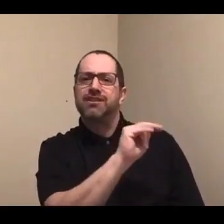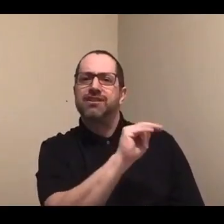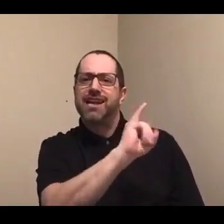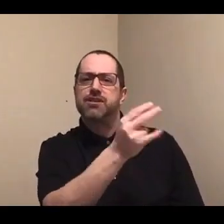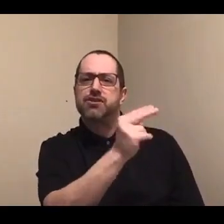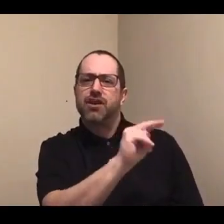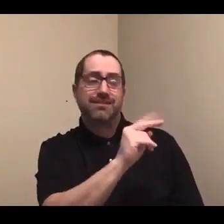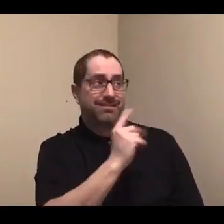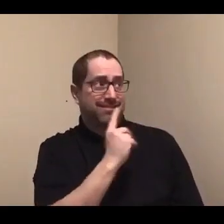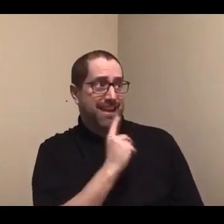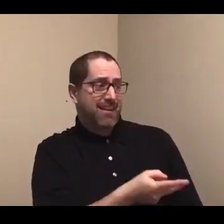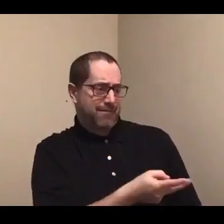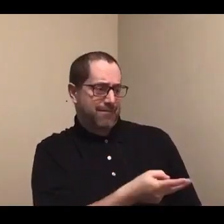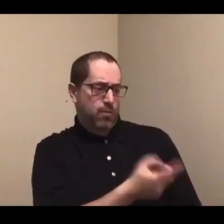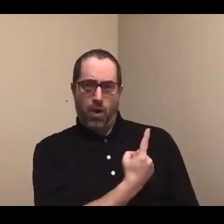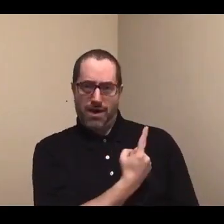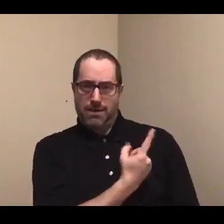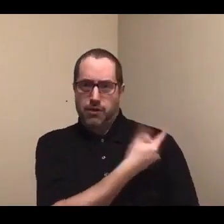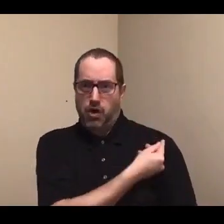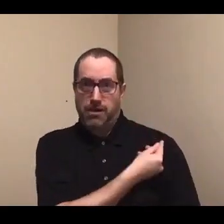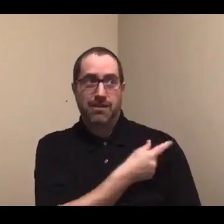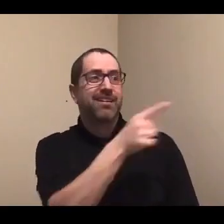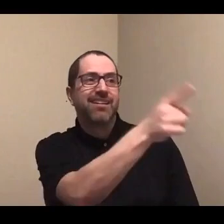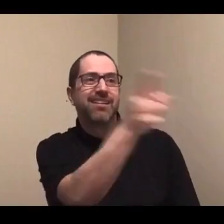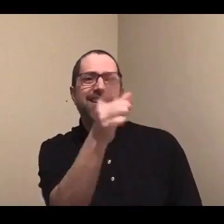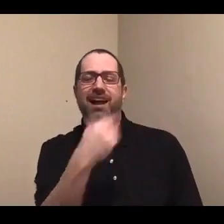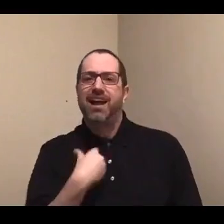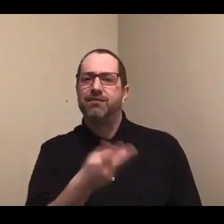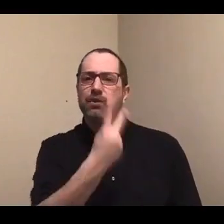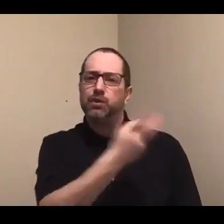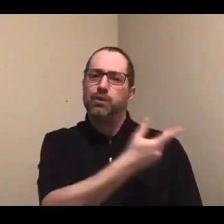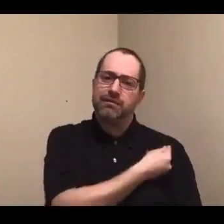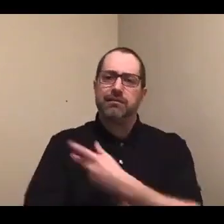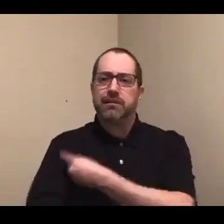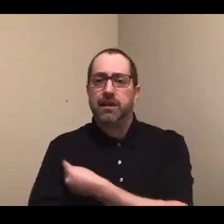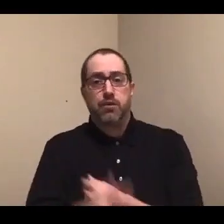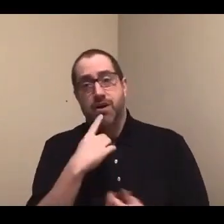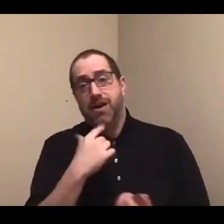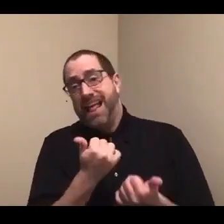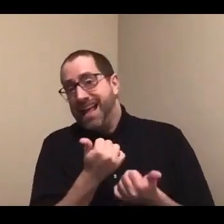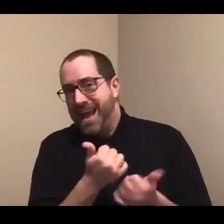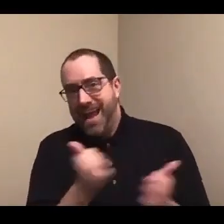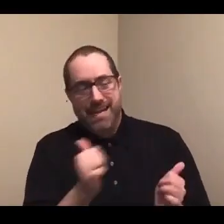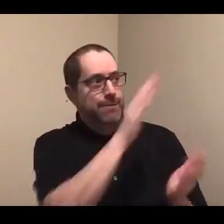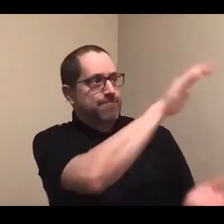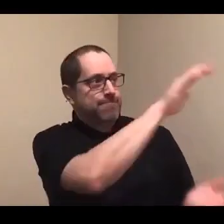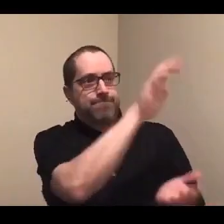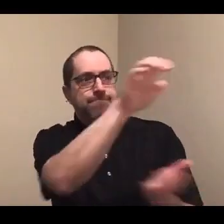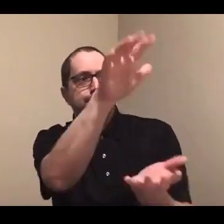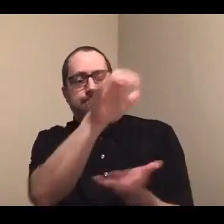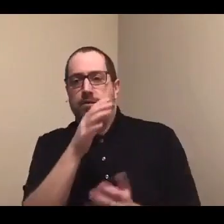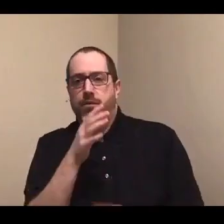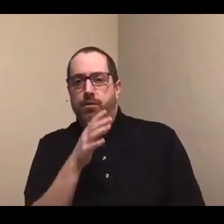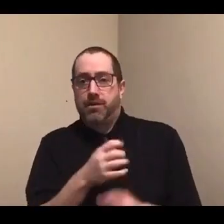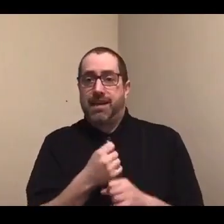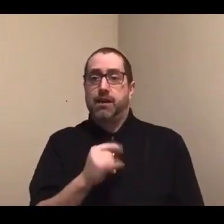Maybe just to start, well, any vaccine that we get is a good vaccine, and we can get into somebody's arm. Obviously, Johnson & Johnson with the 1 shot,